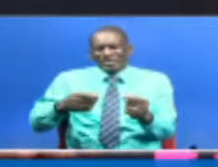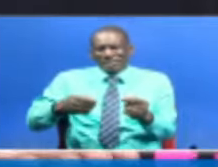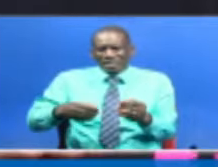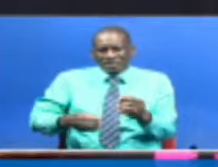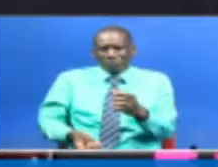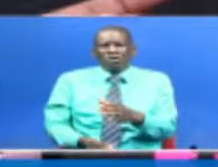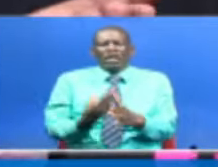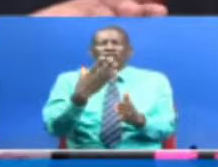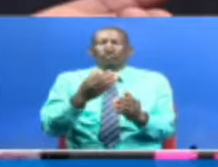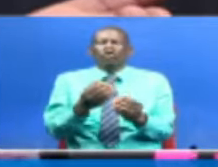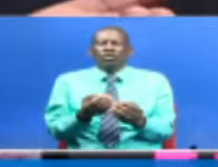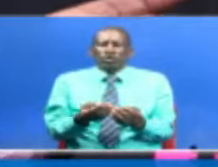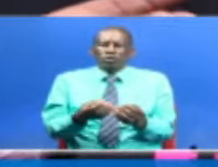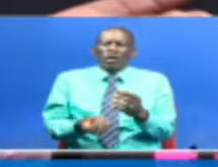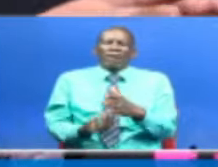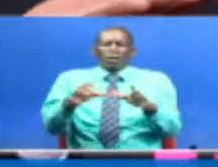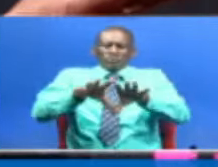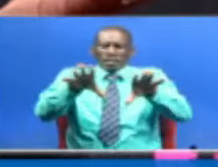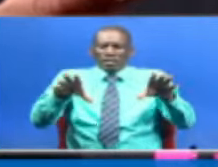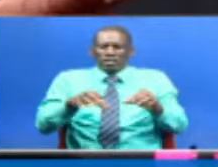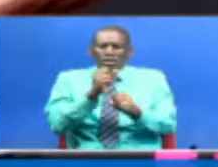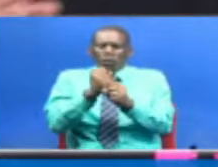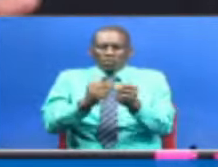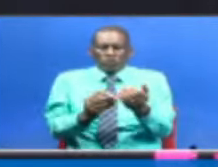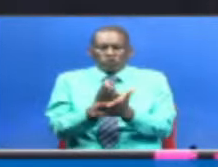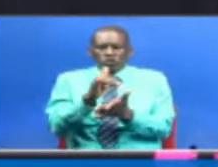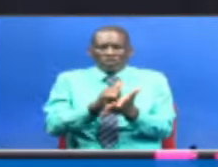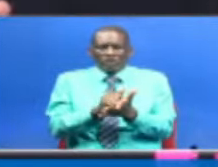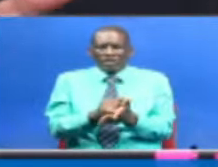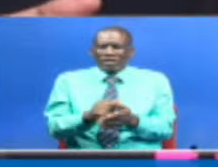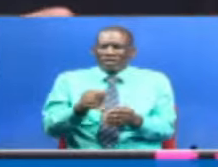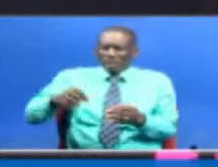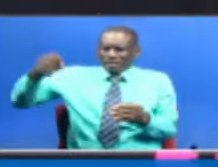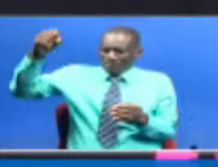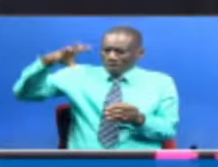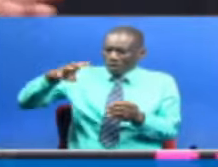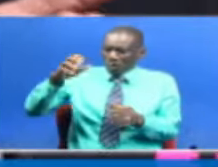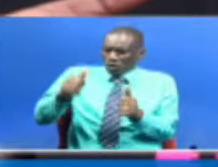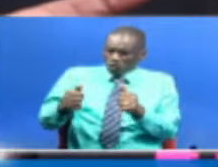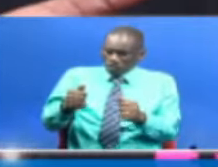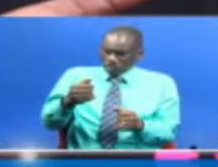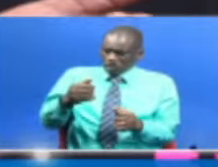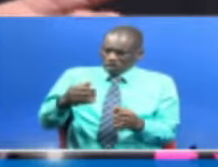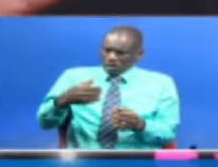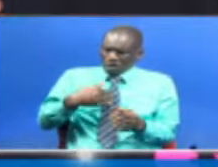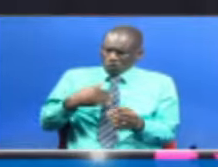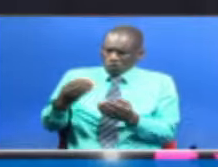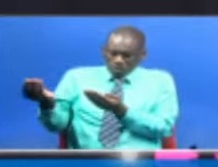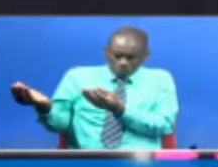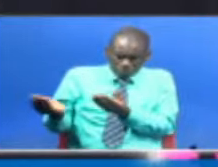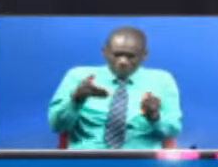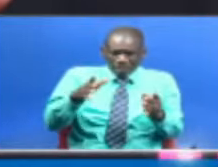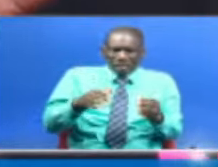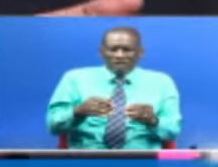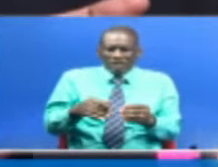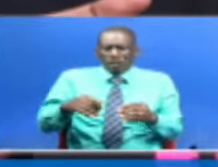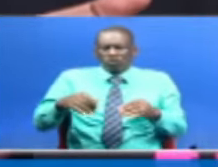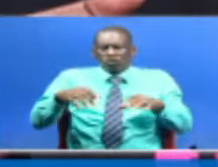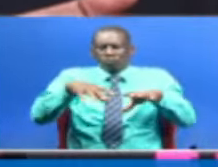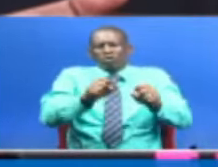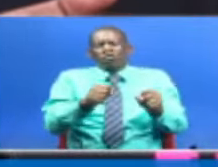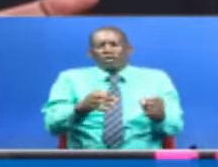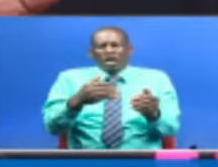bring up systems and you make sure that load which you have, that supply which you have fed in is being off-taken, there's a